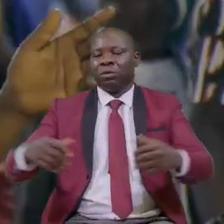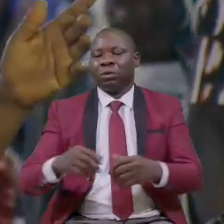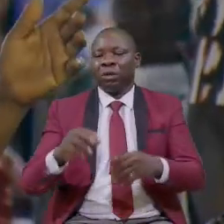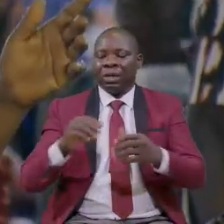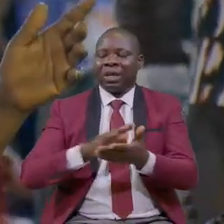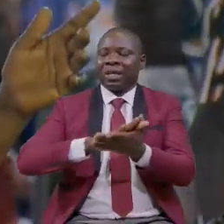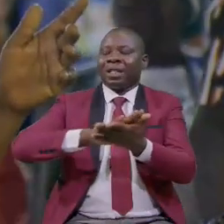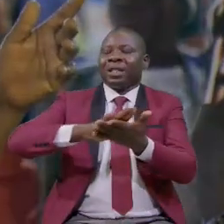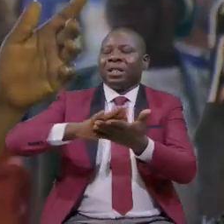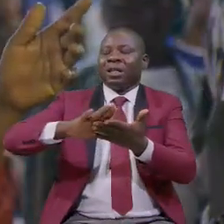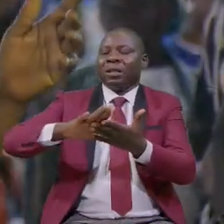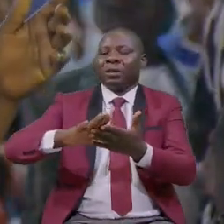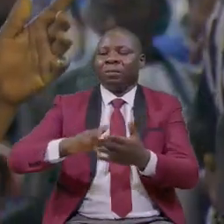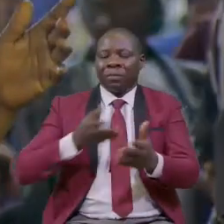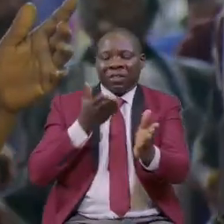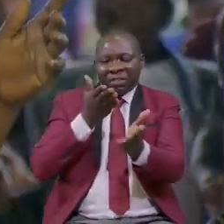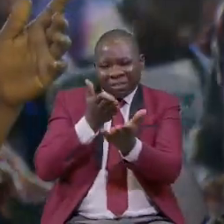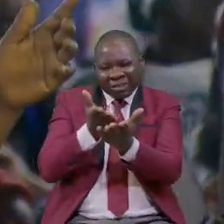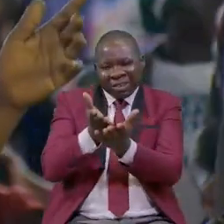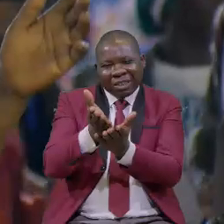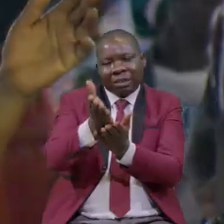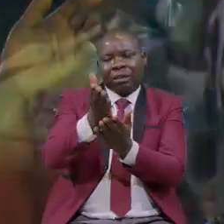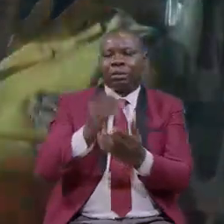Clear. Direct.